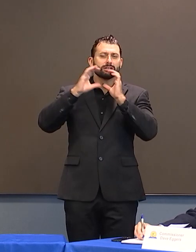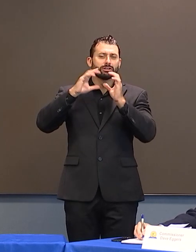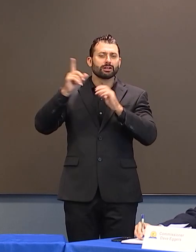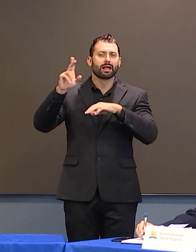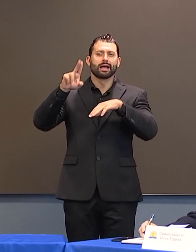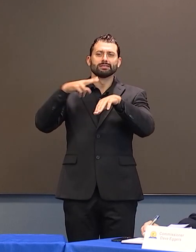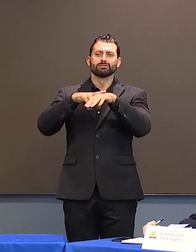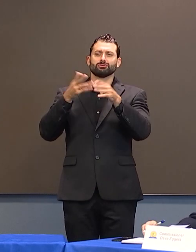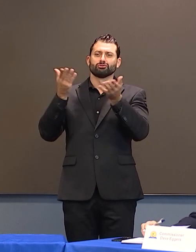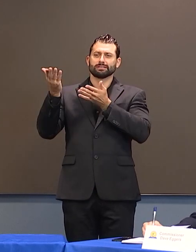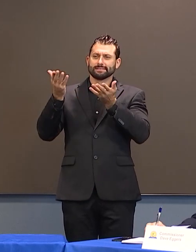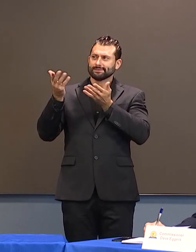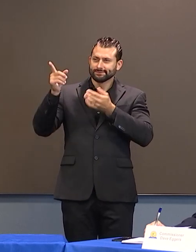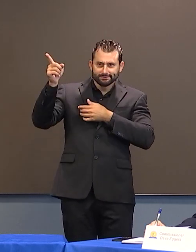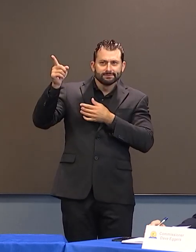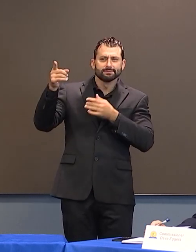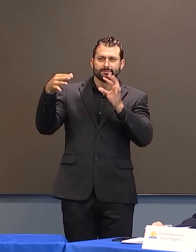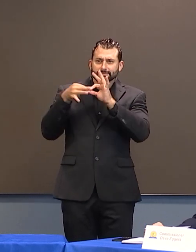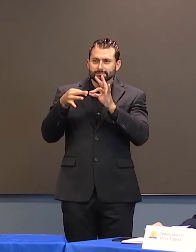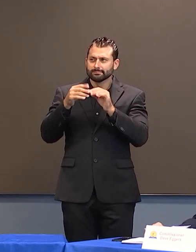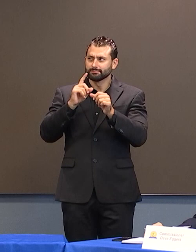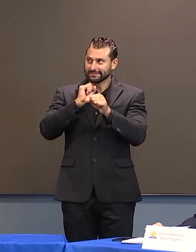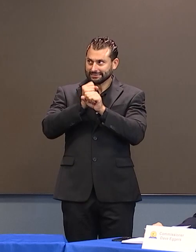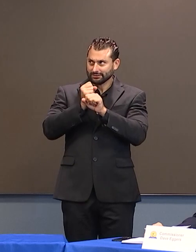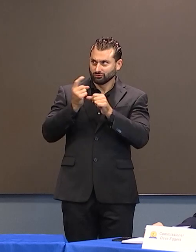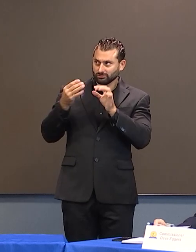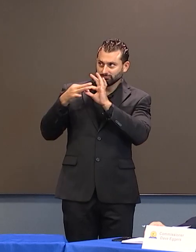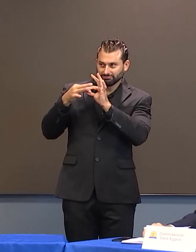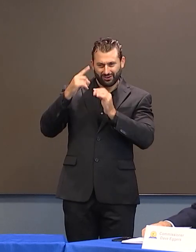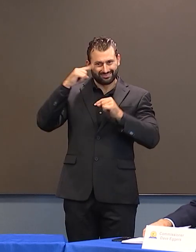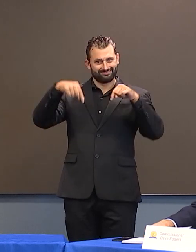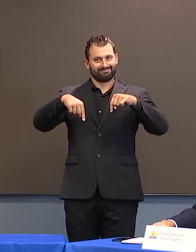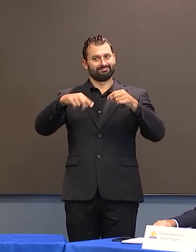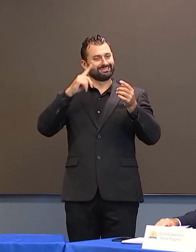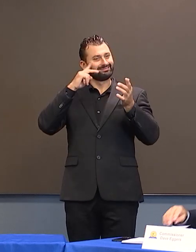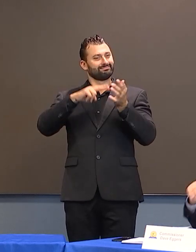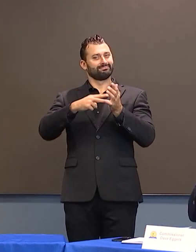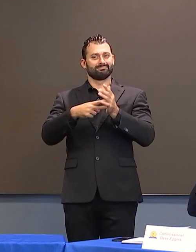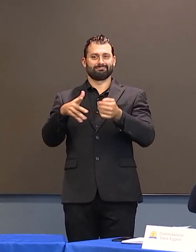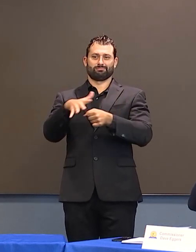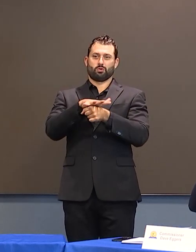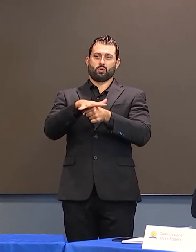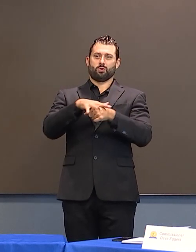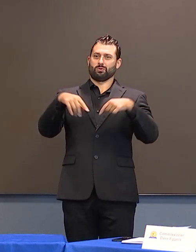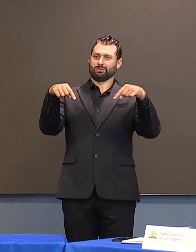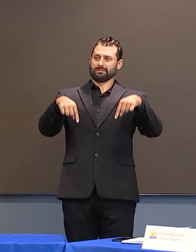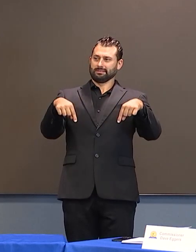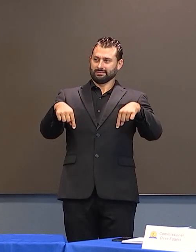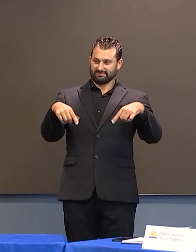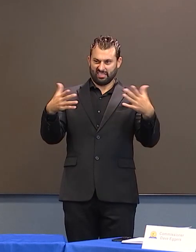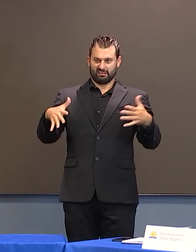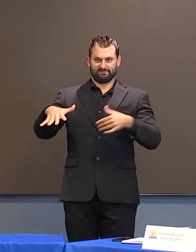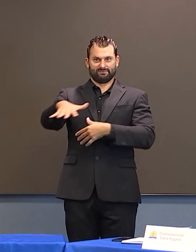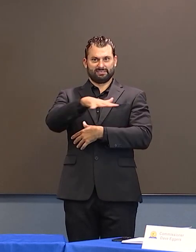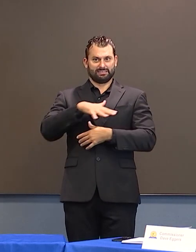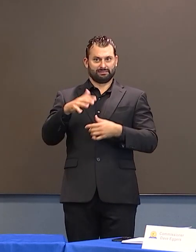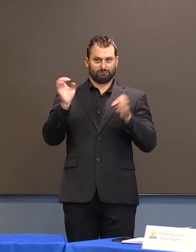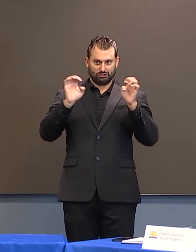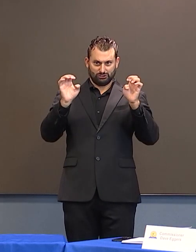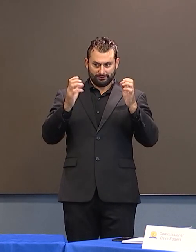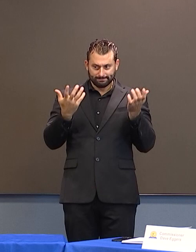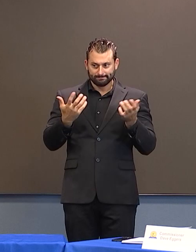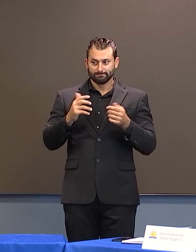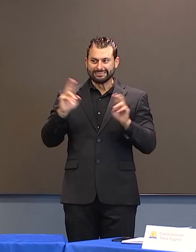local impacts. We are actively working with the State Division of Emergency Management to pre-stage resources, bring in supportive